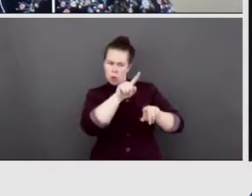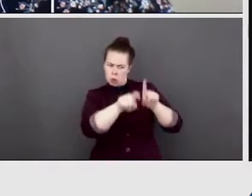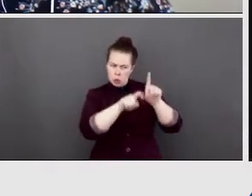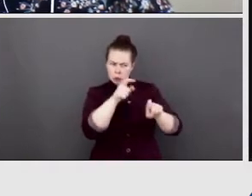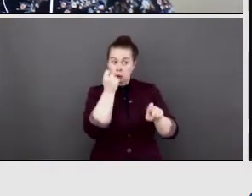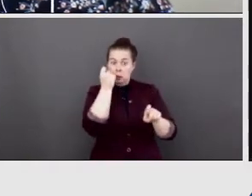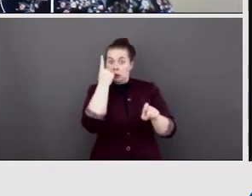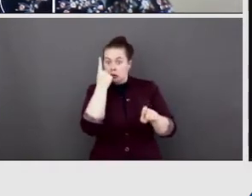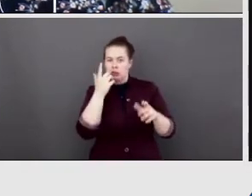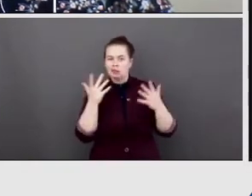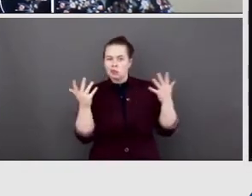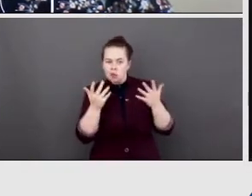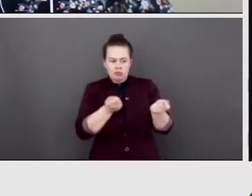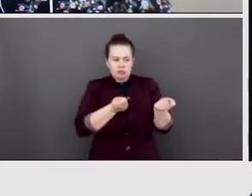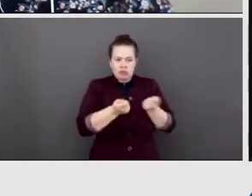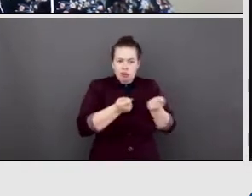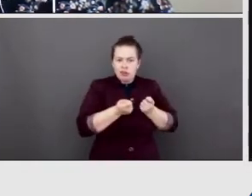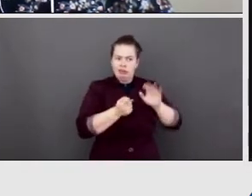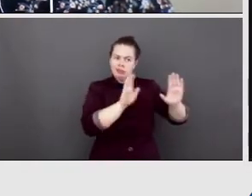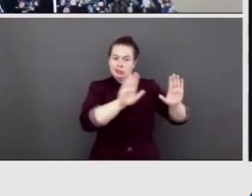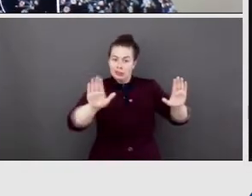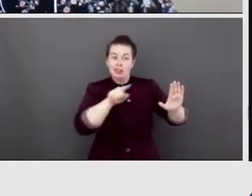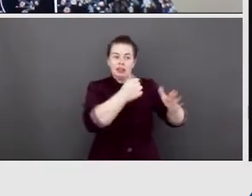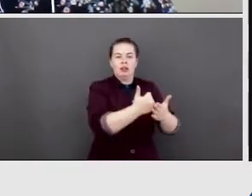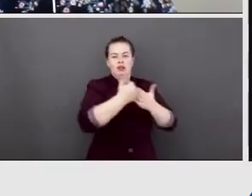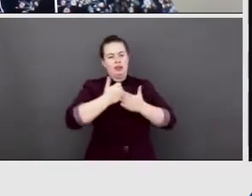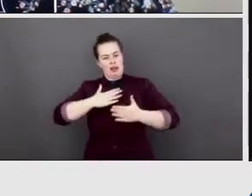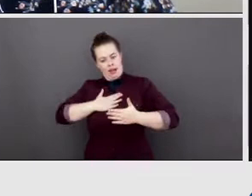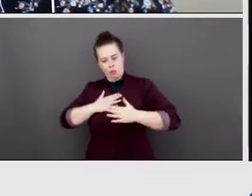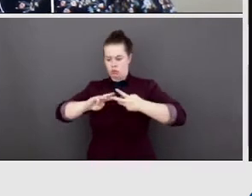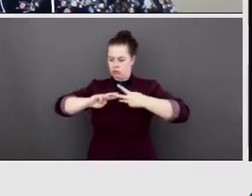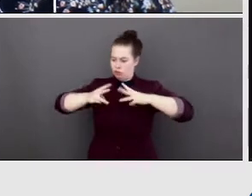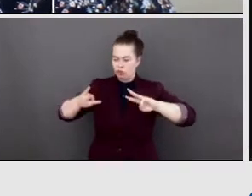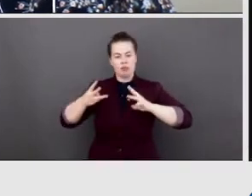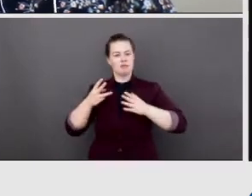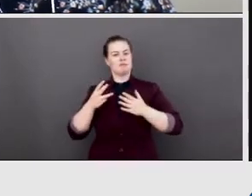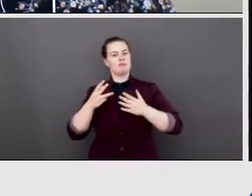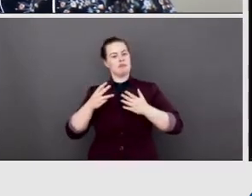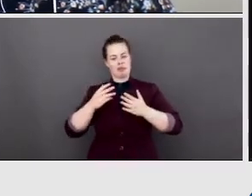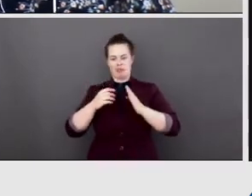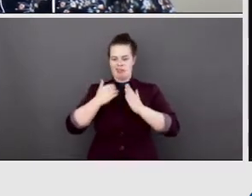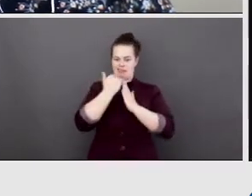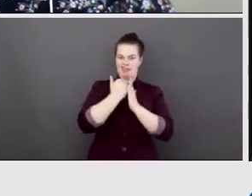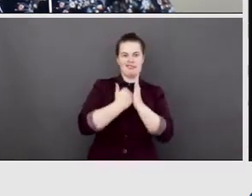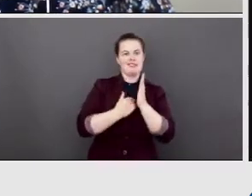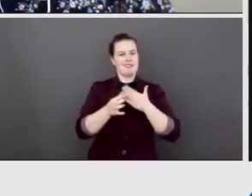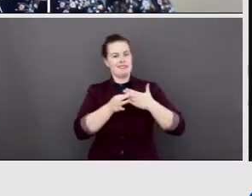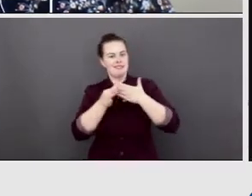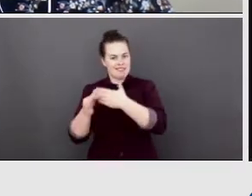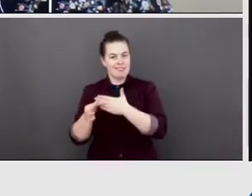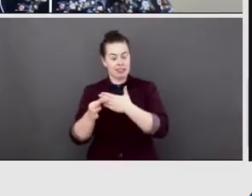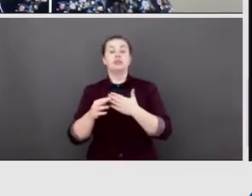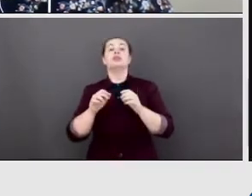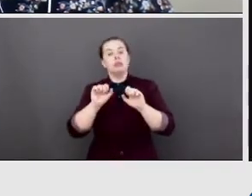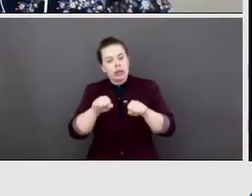to establish the Shapes governance model and guidelines, which are intended to support and extend active aging and independent